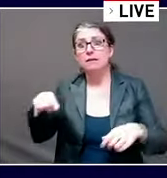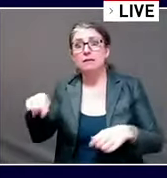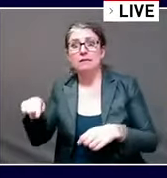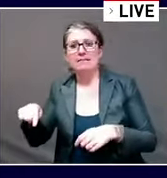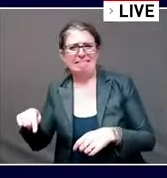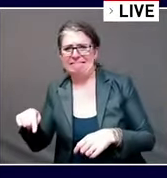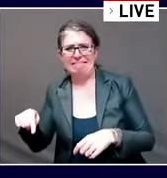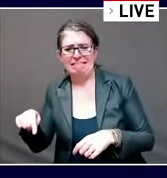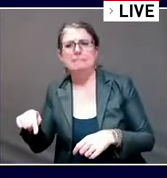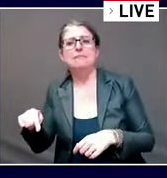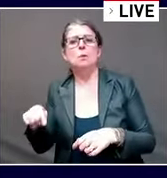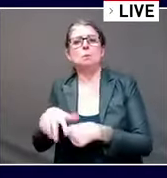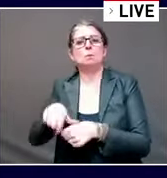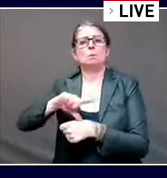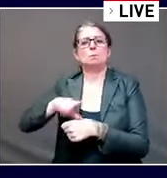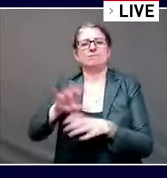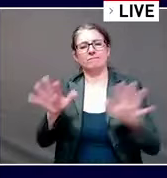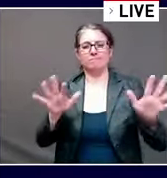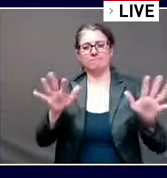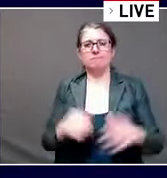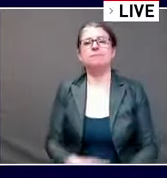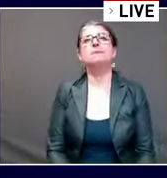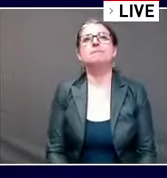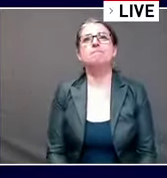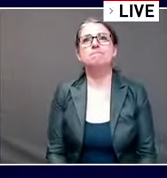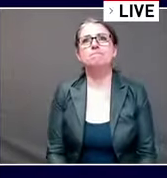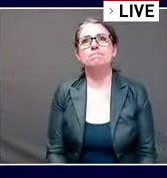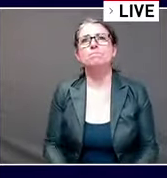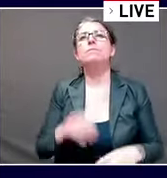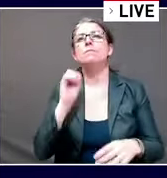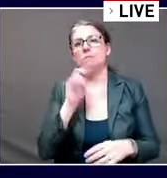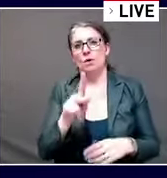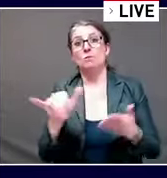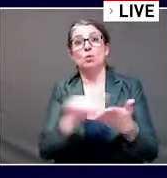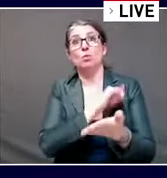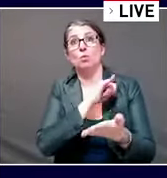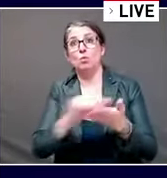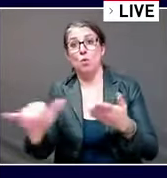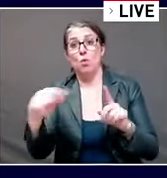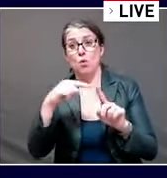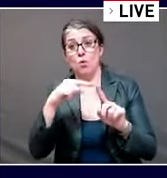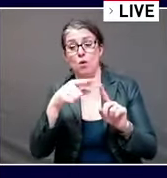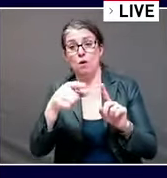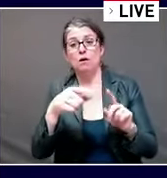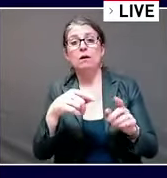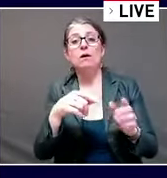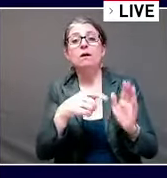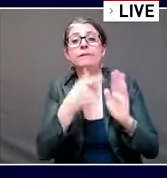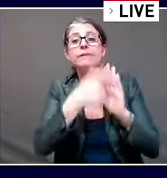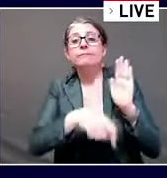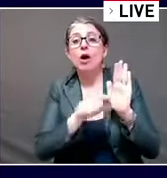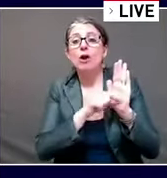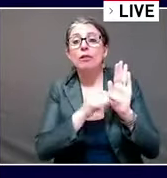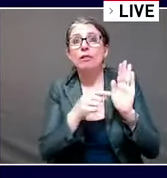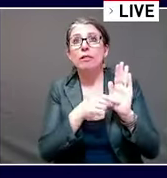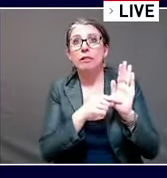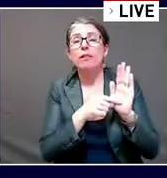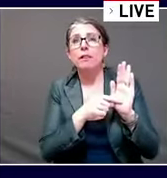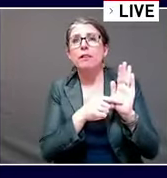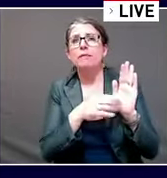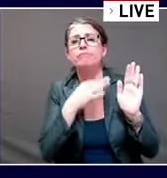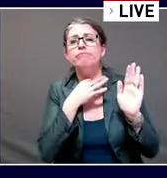was mention of a national database for comparing COVID-19 vaccination records state by state. And